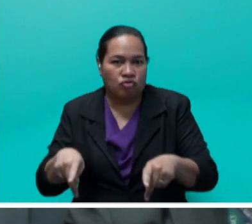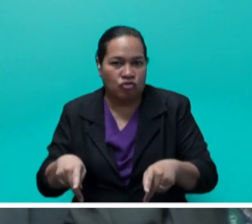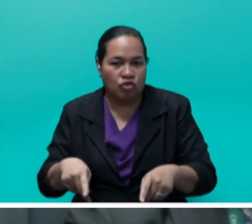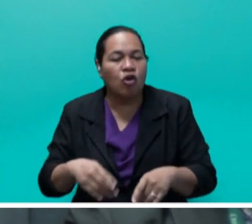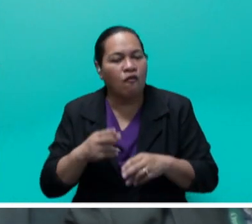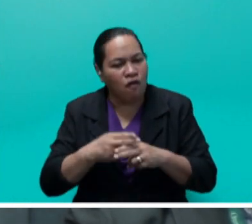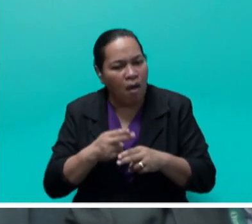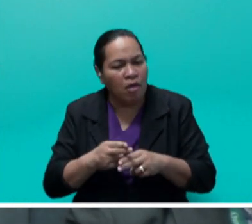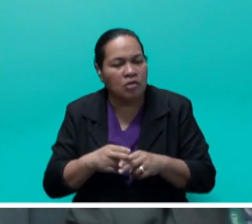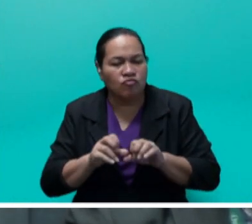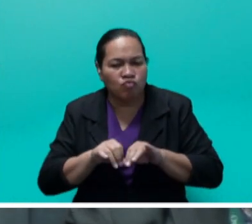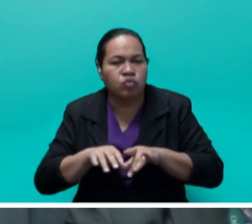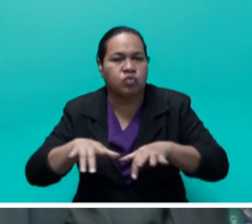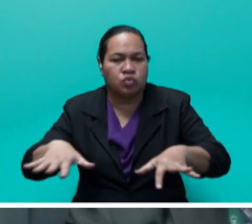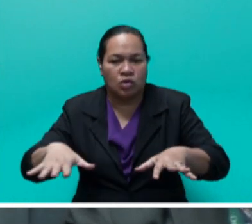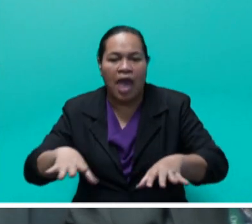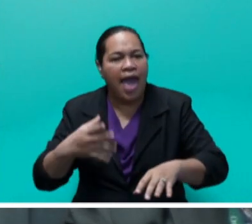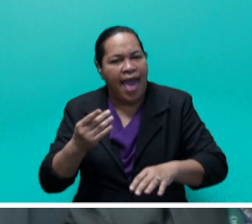distribution, and related activities,